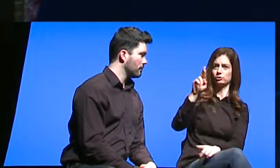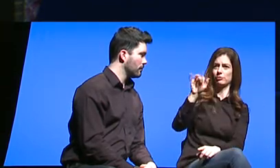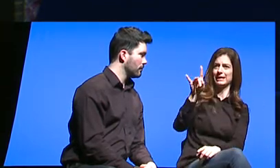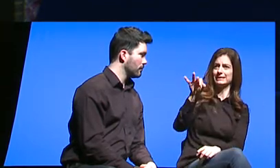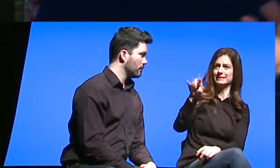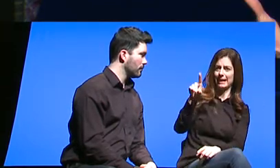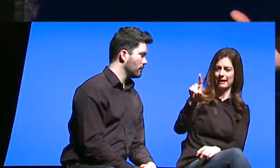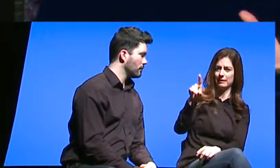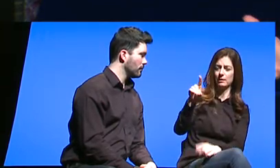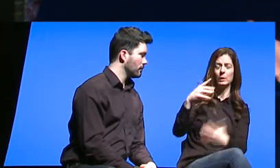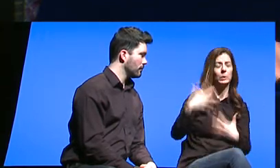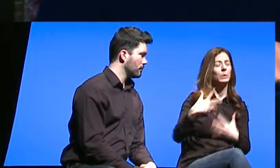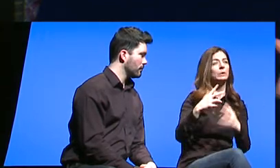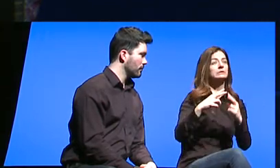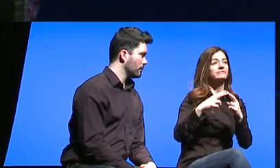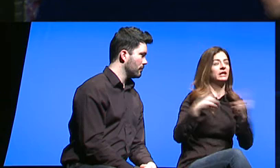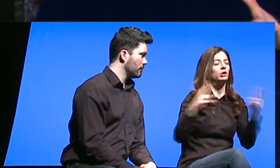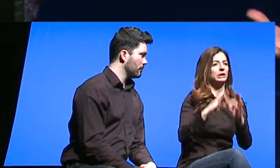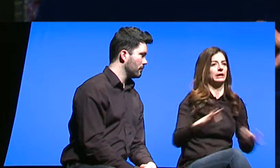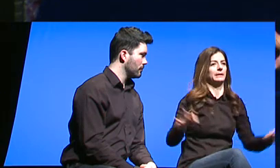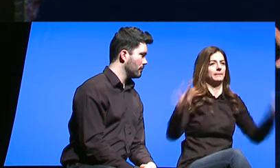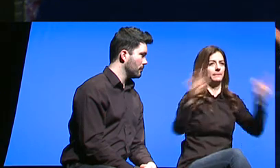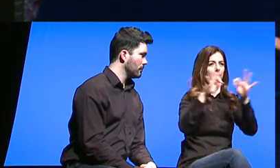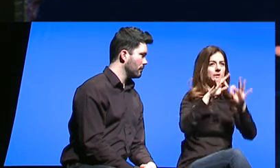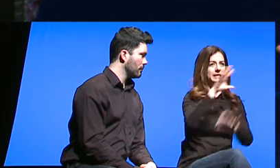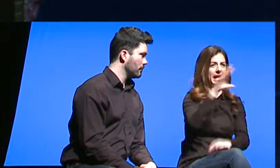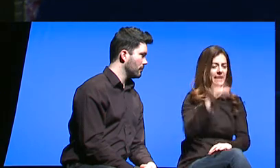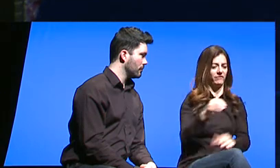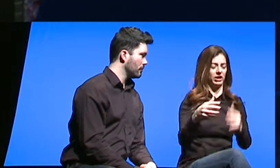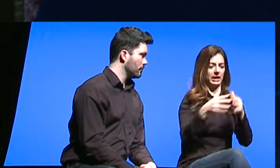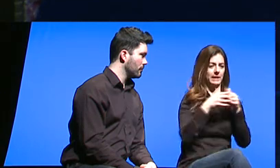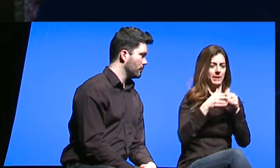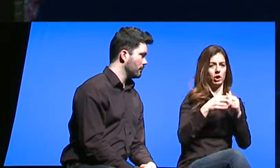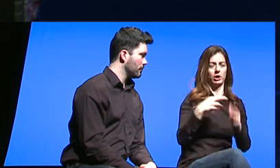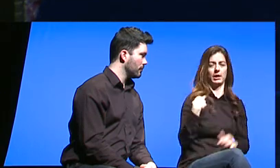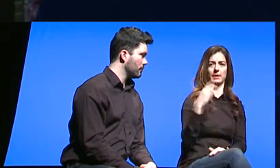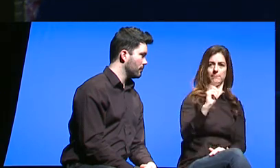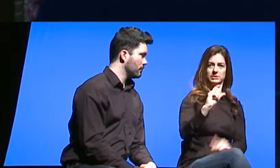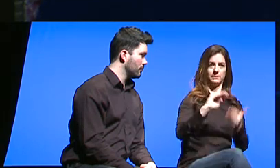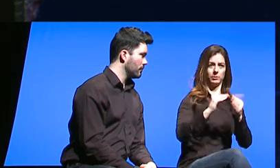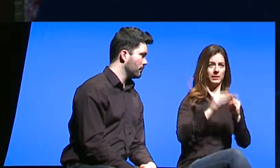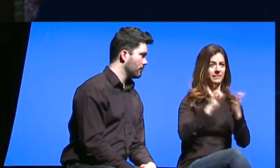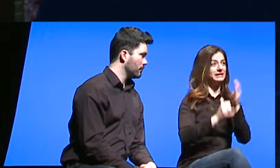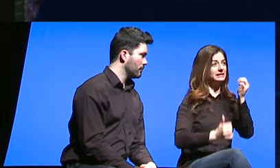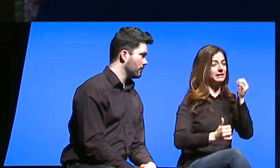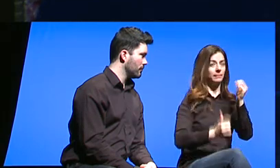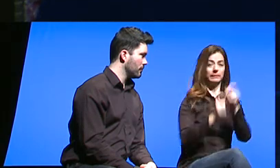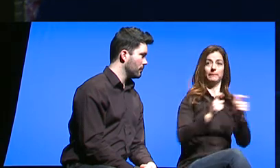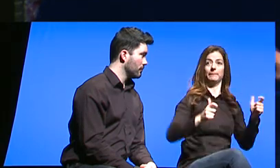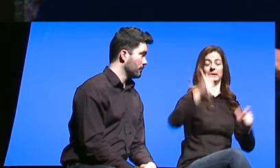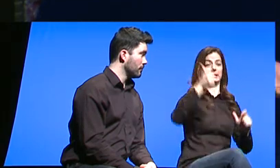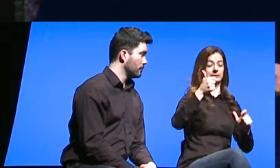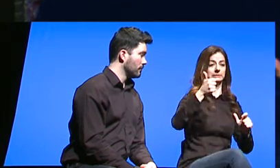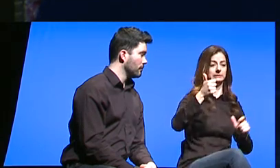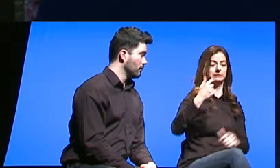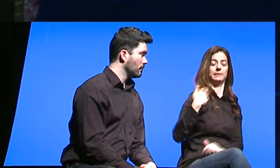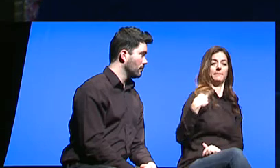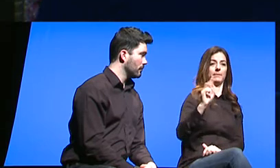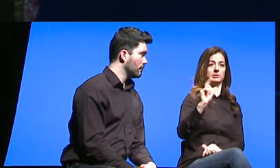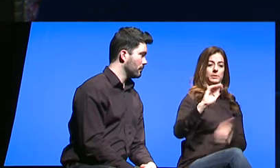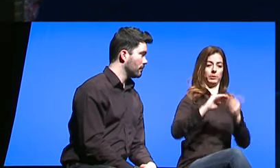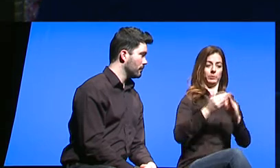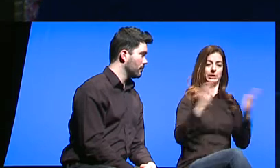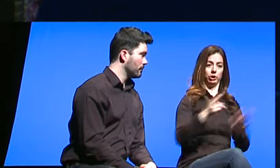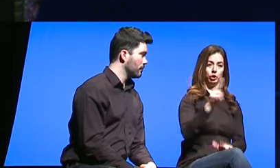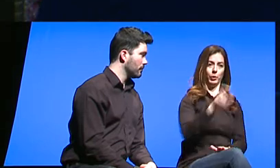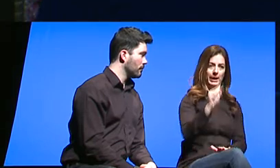represent the African American Muslim community, which is the largest Muslim community in the United States. And so we really wanted to make sure that that story and voice was